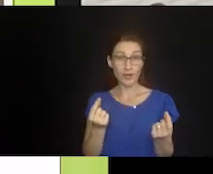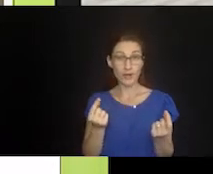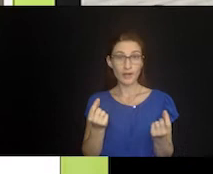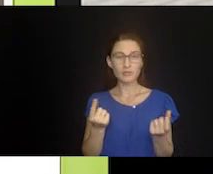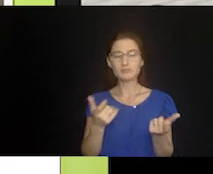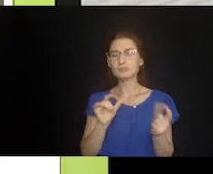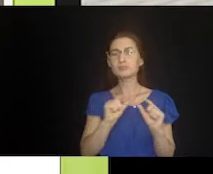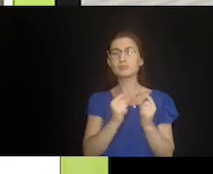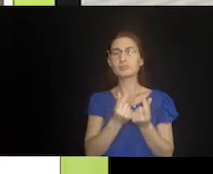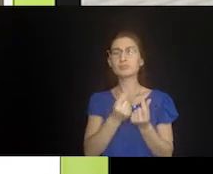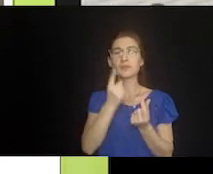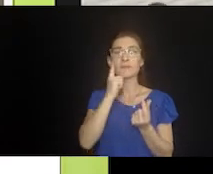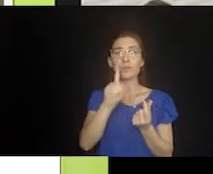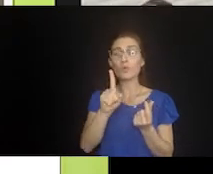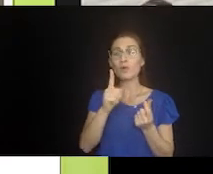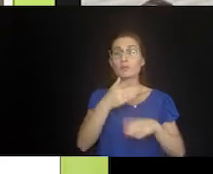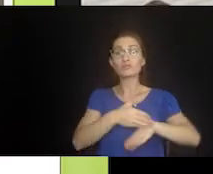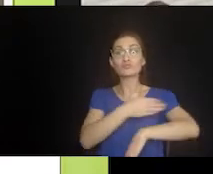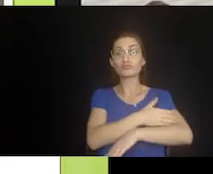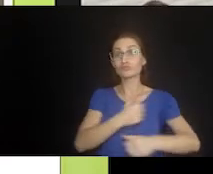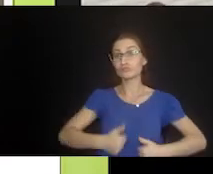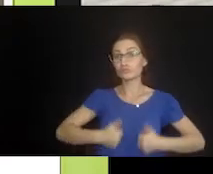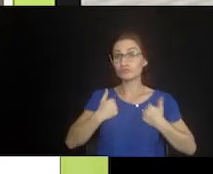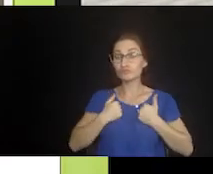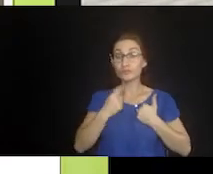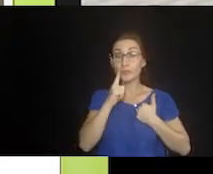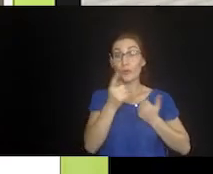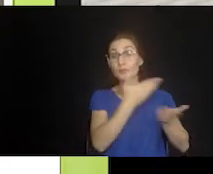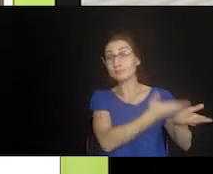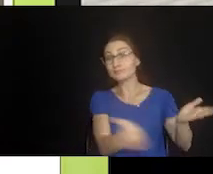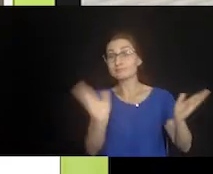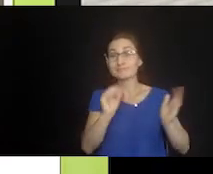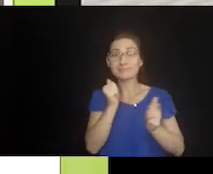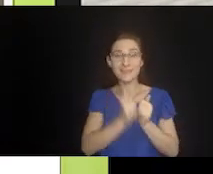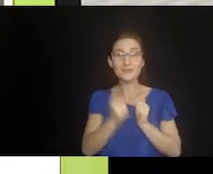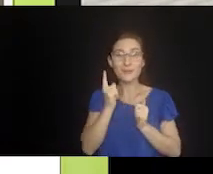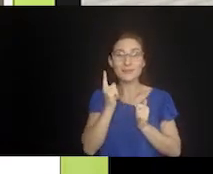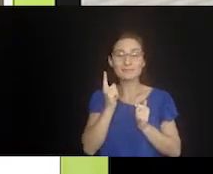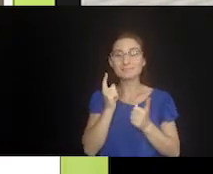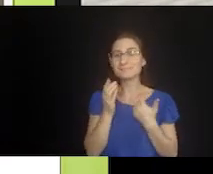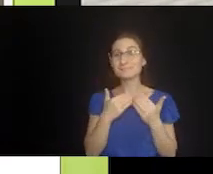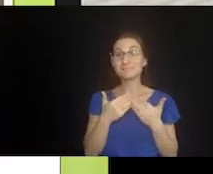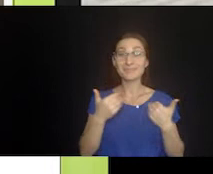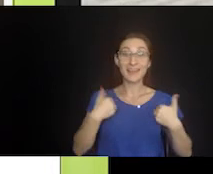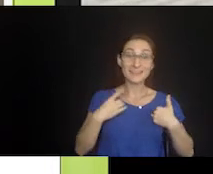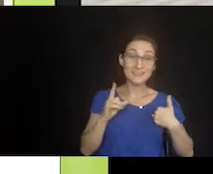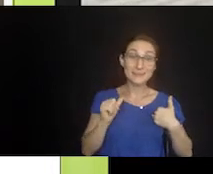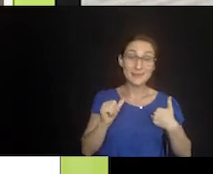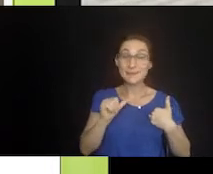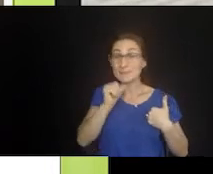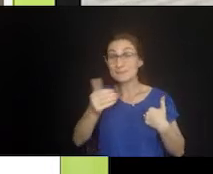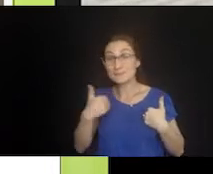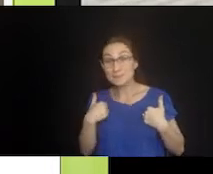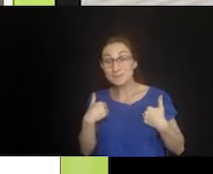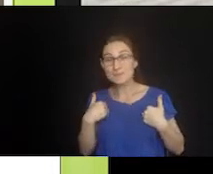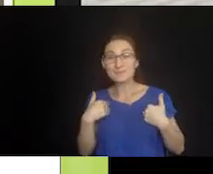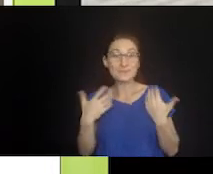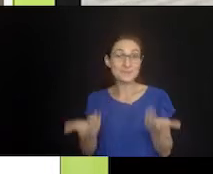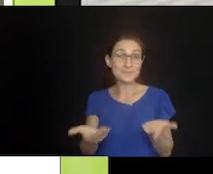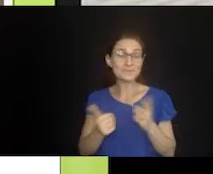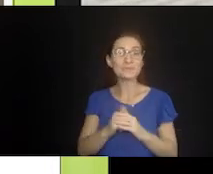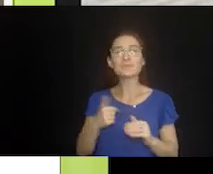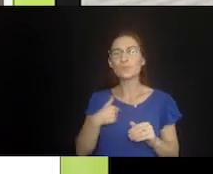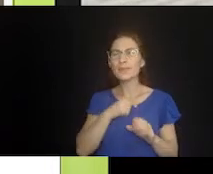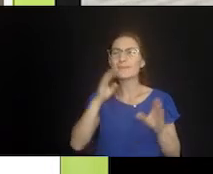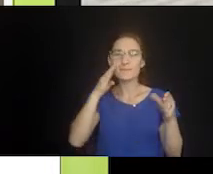we wanted to make the point that, you know, this was a group to make life better for everyone, regardless. I mean,